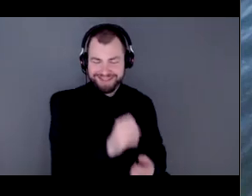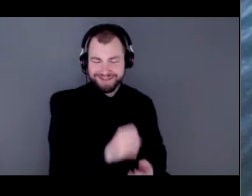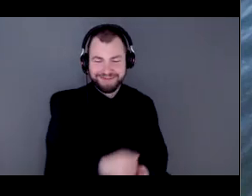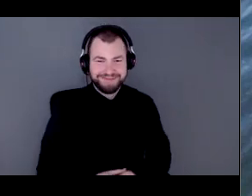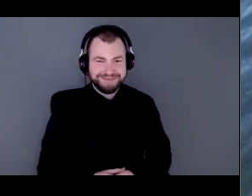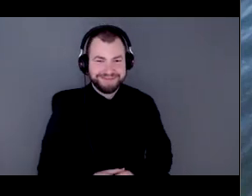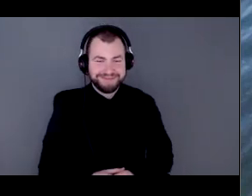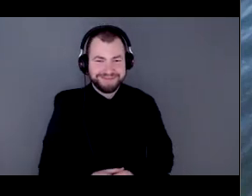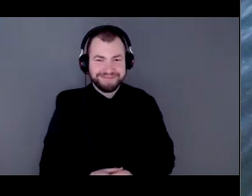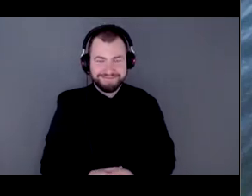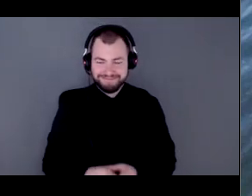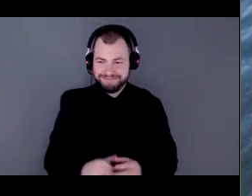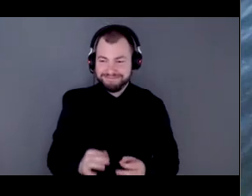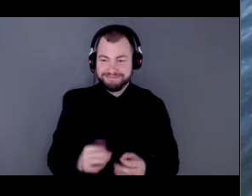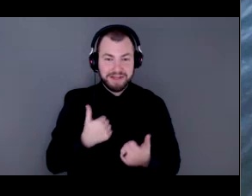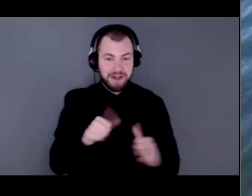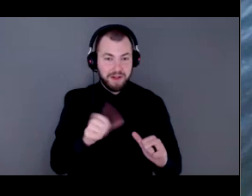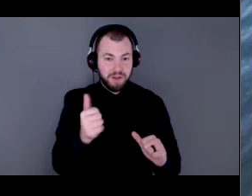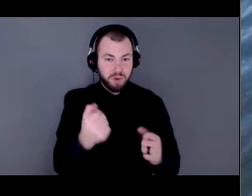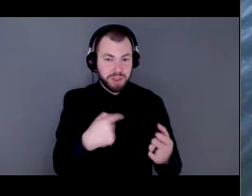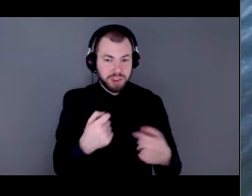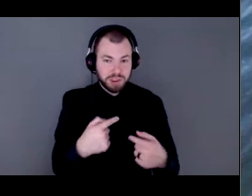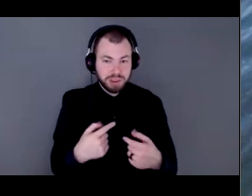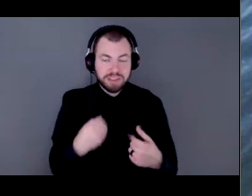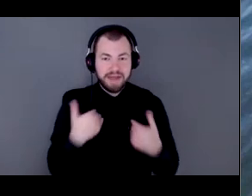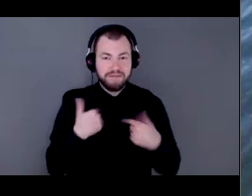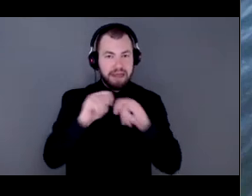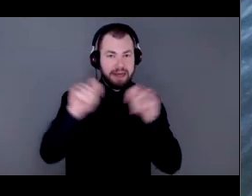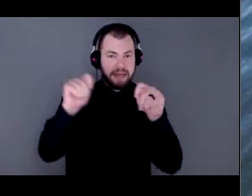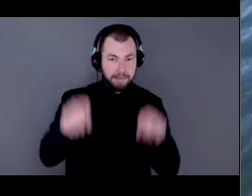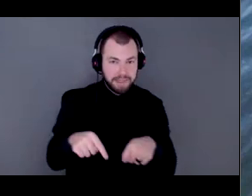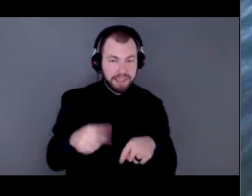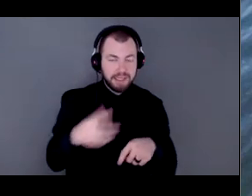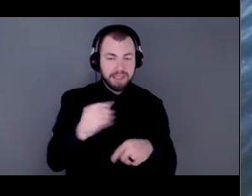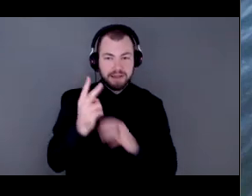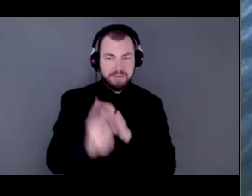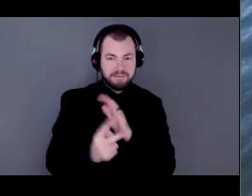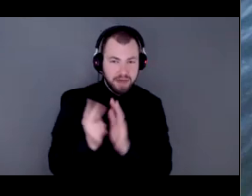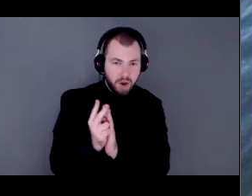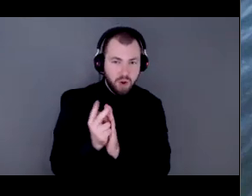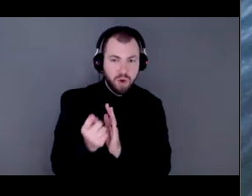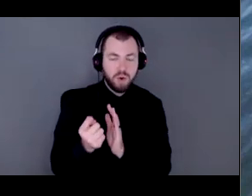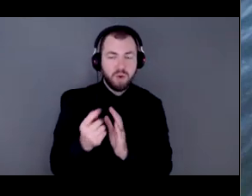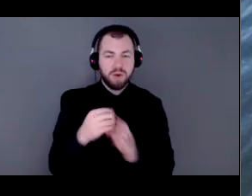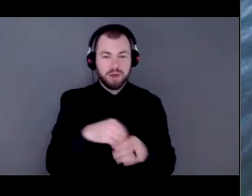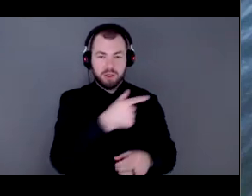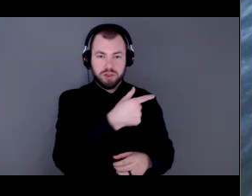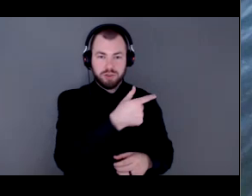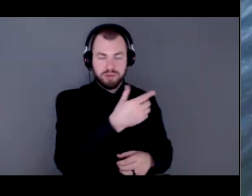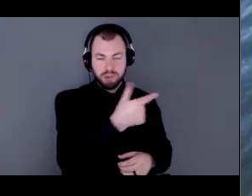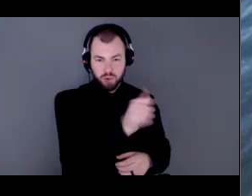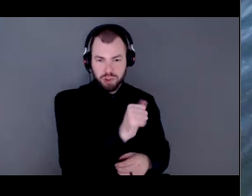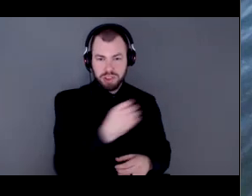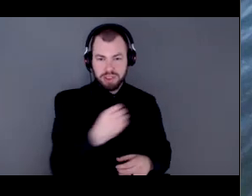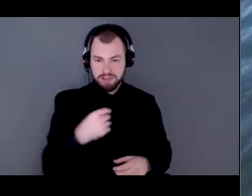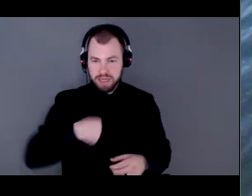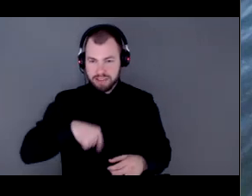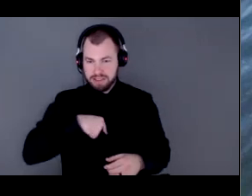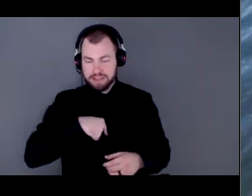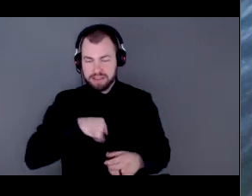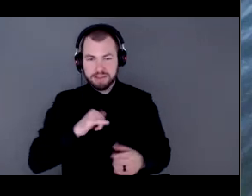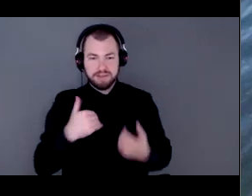Do you have any other questions? And we have a template and the video, and Georgia and ourselves have various forms that we use